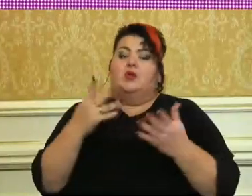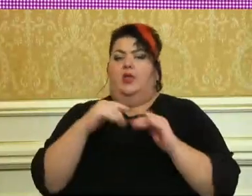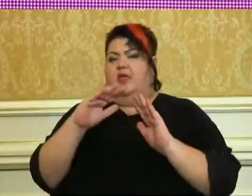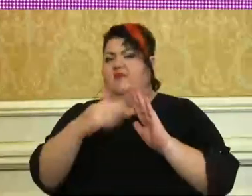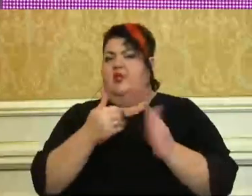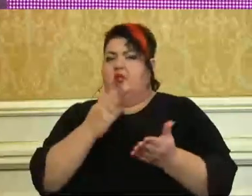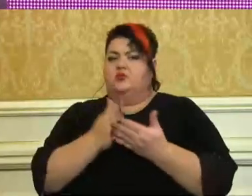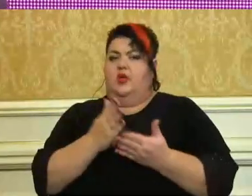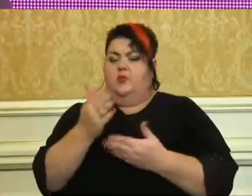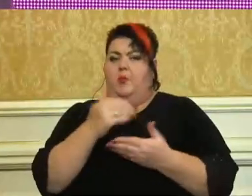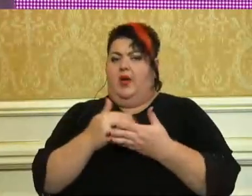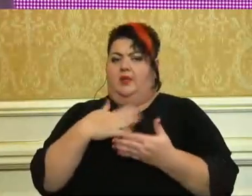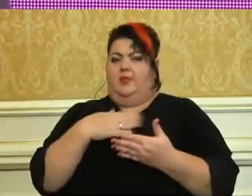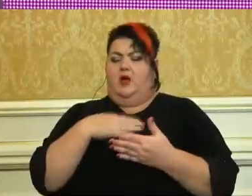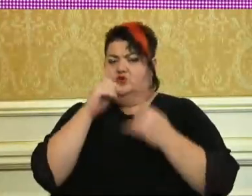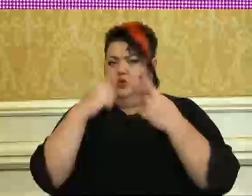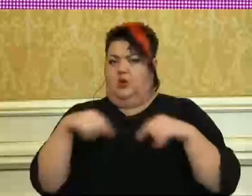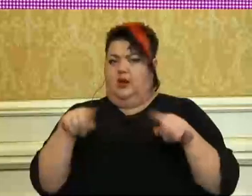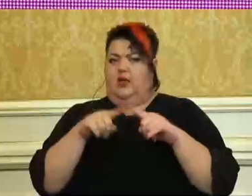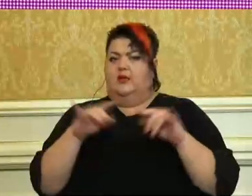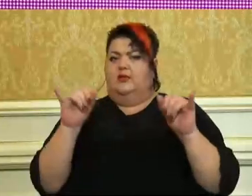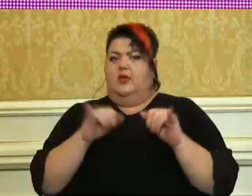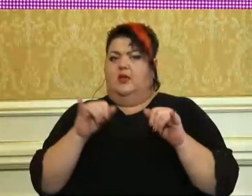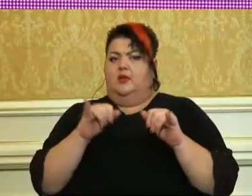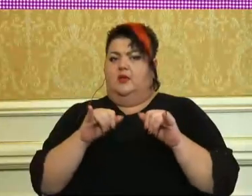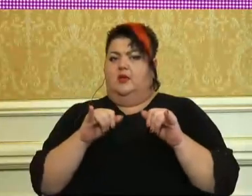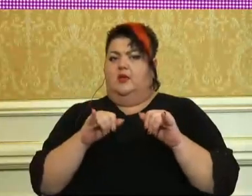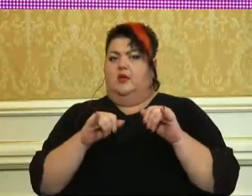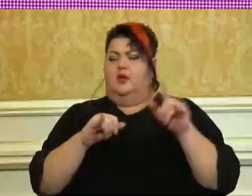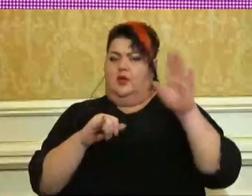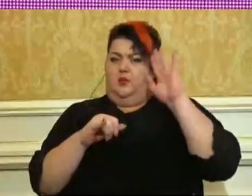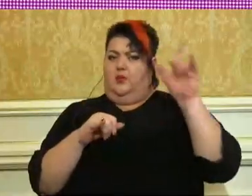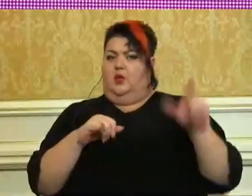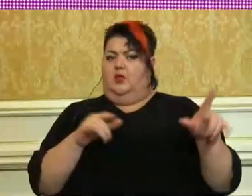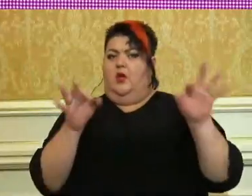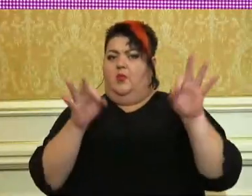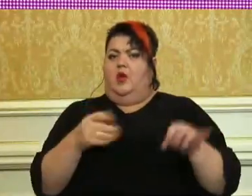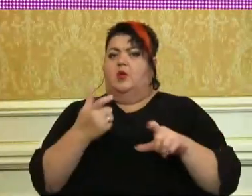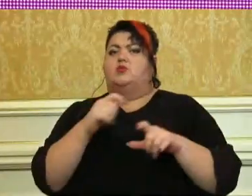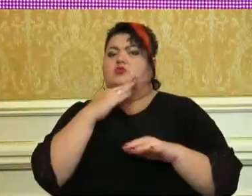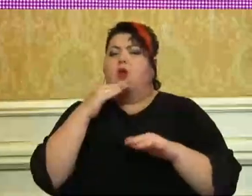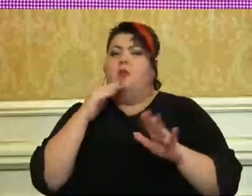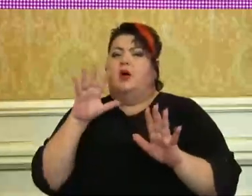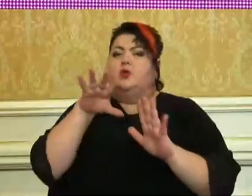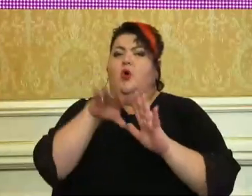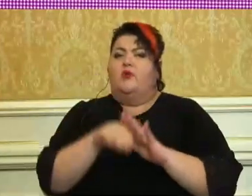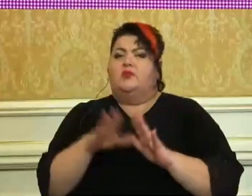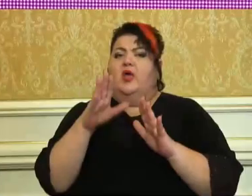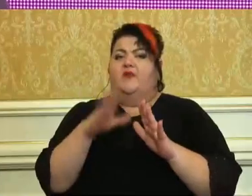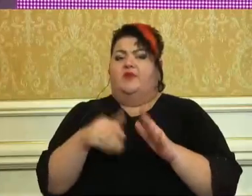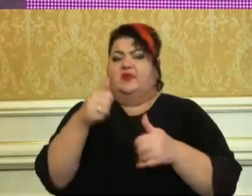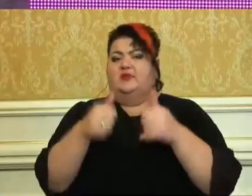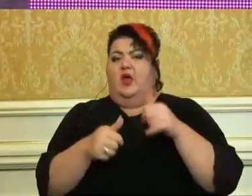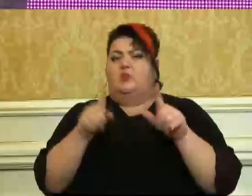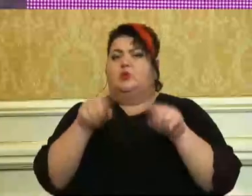right, we have done extraordinary investment in STEM to make sure young girls feel confident. Did